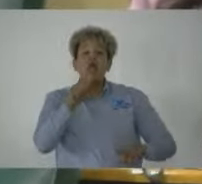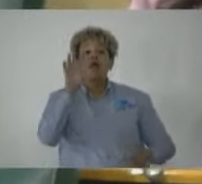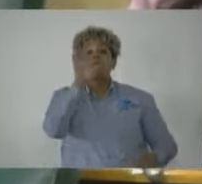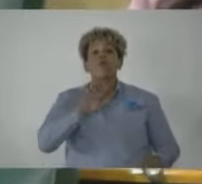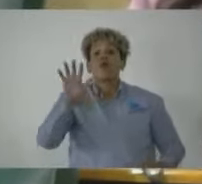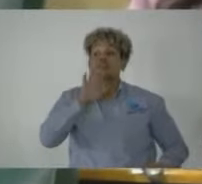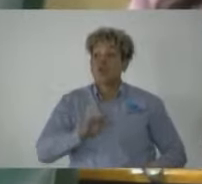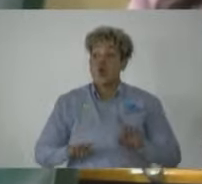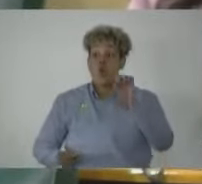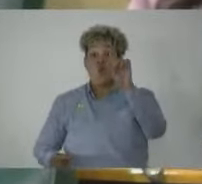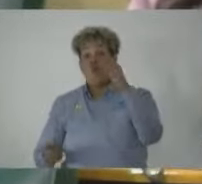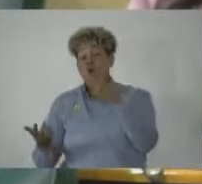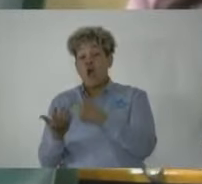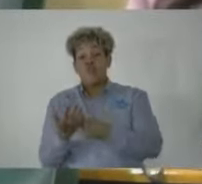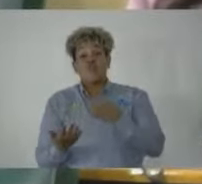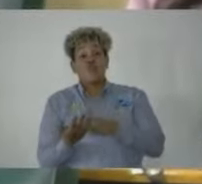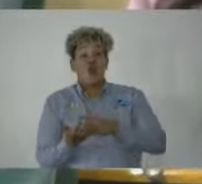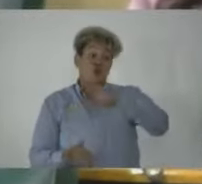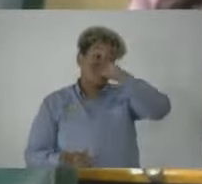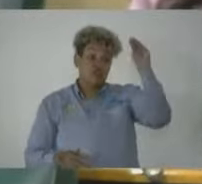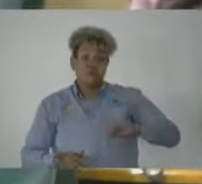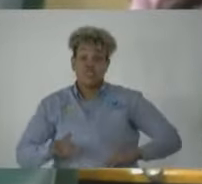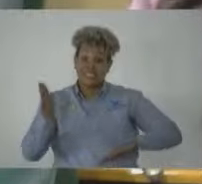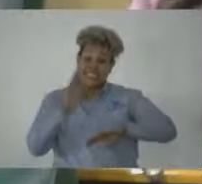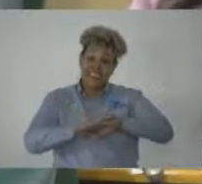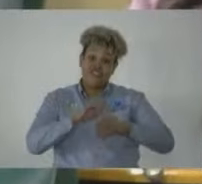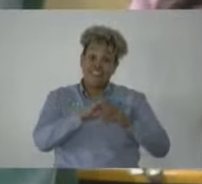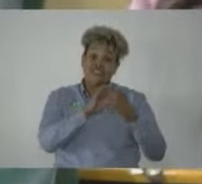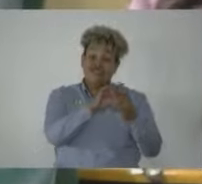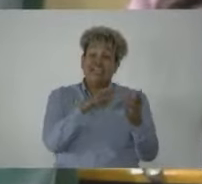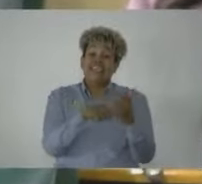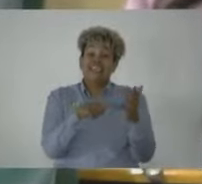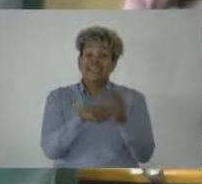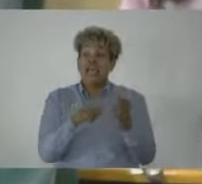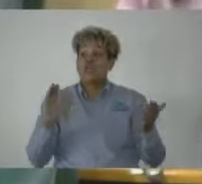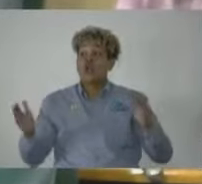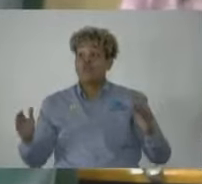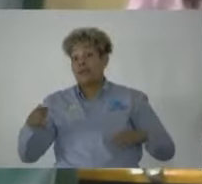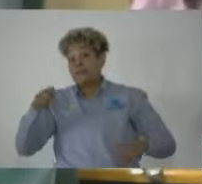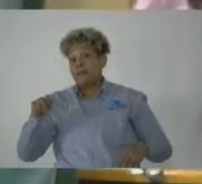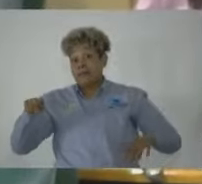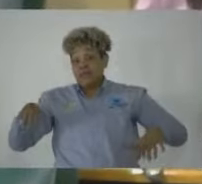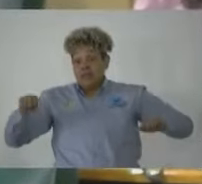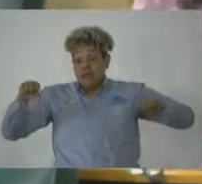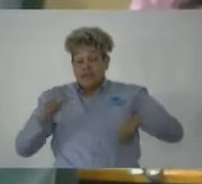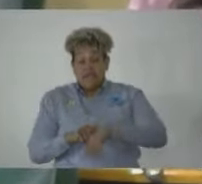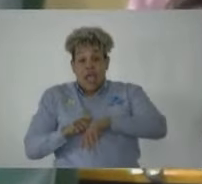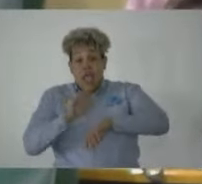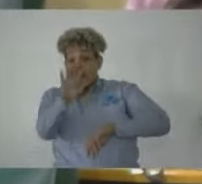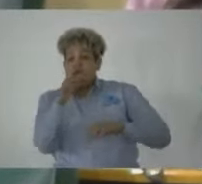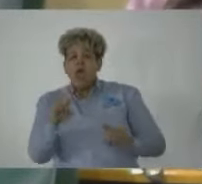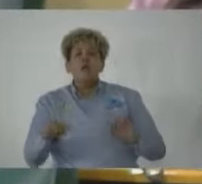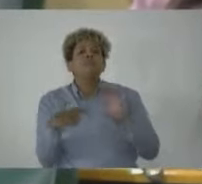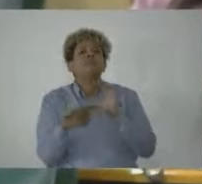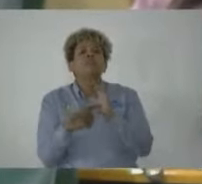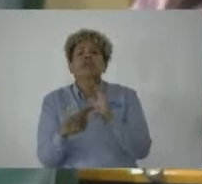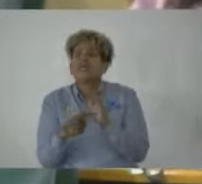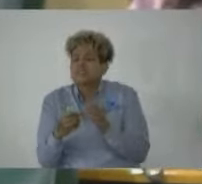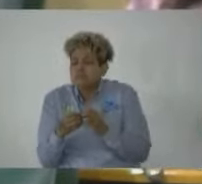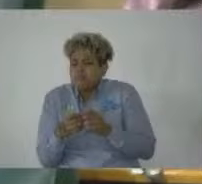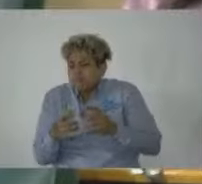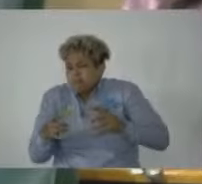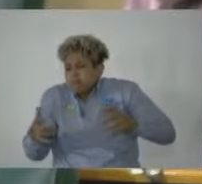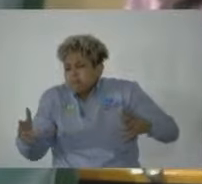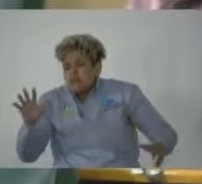approximate 1,000% increase in debt over the PNP administration, the debt grew by